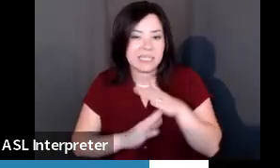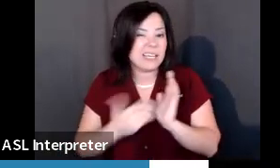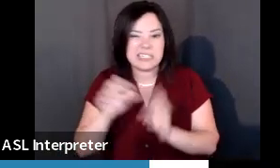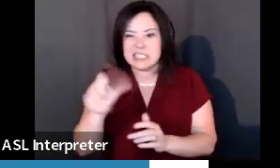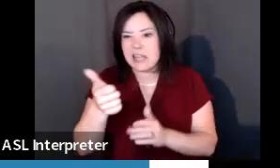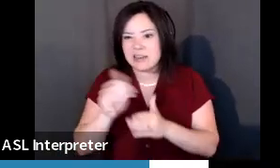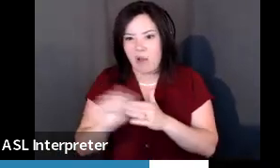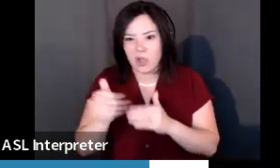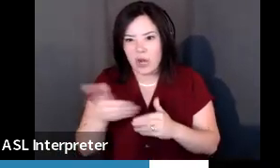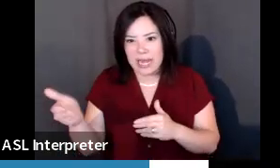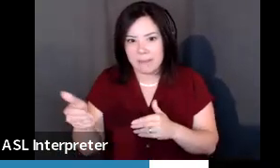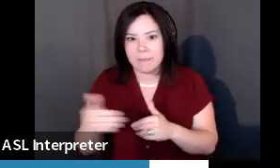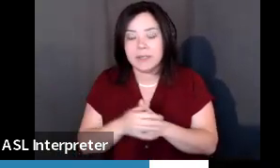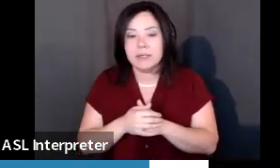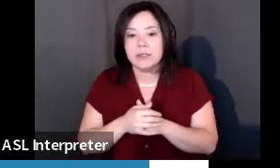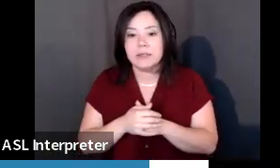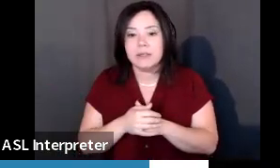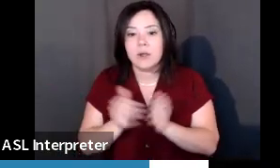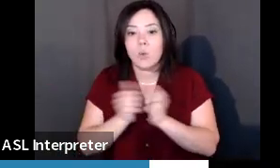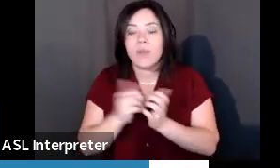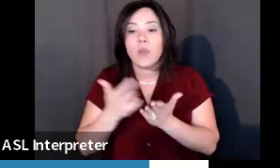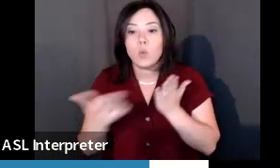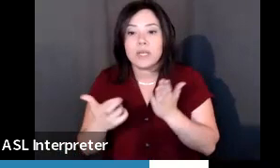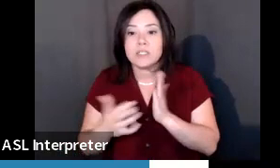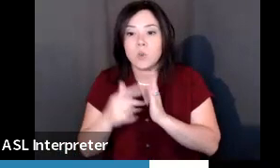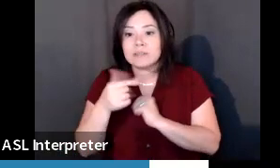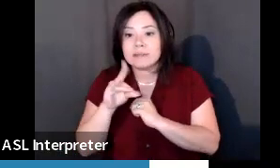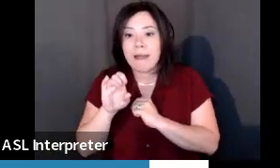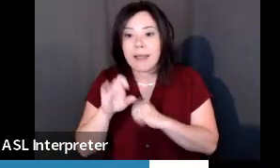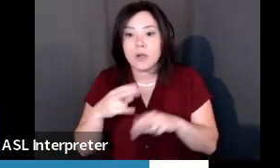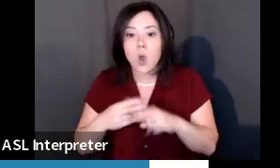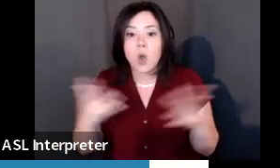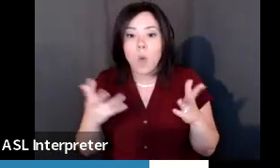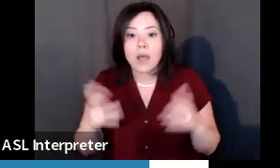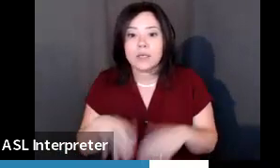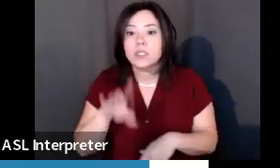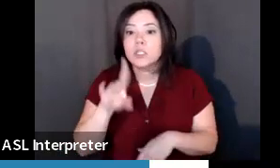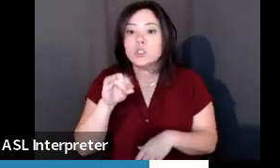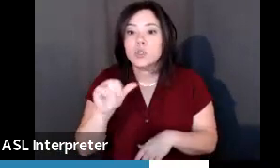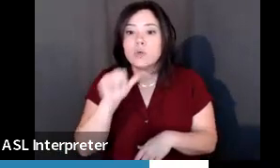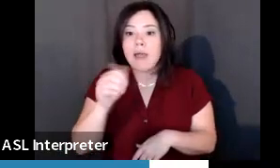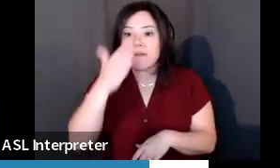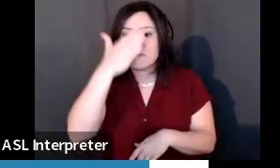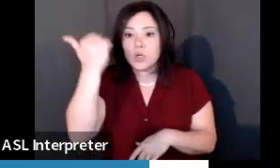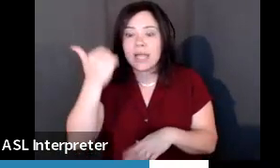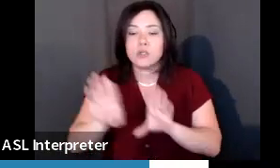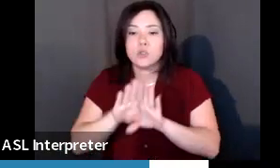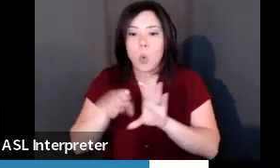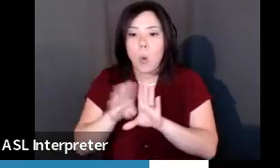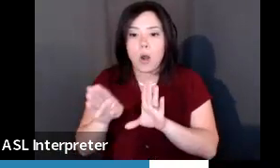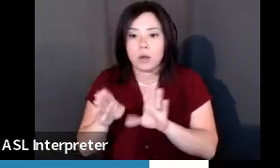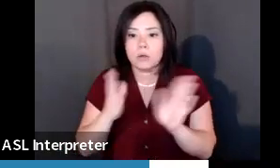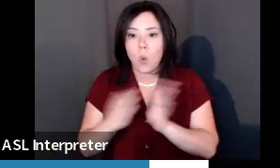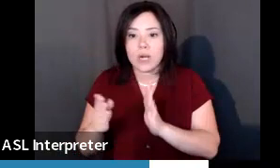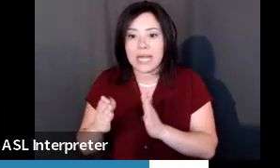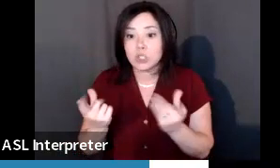item. In the resource guide, it's called the Do Not Forget Door Organizer, and it literally hangs